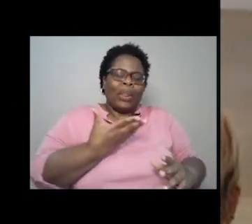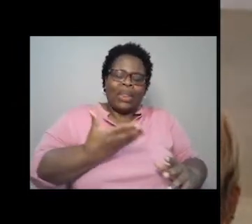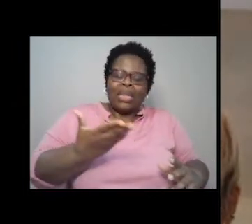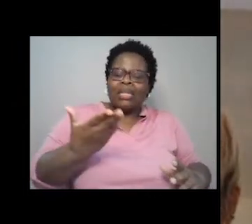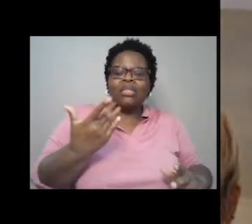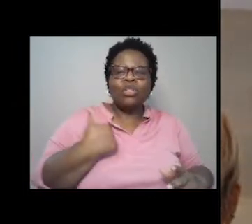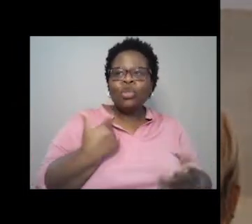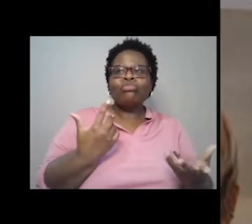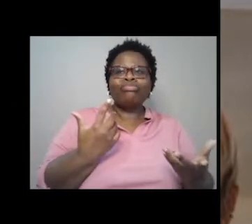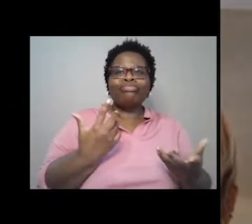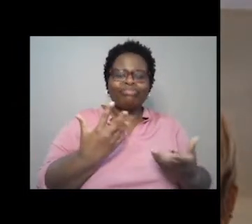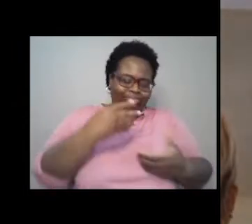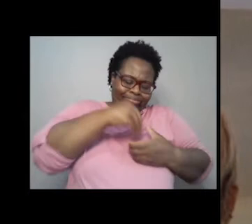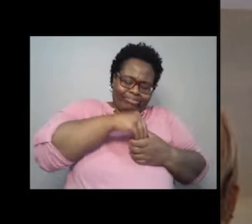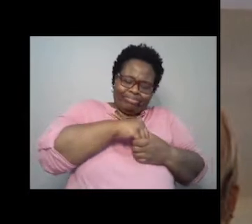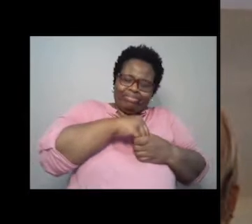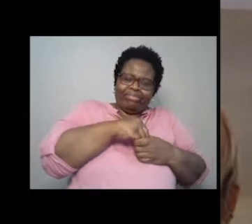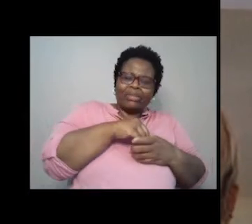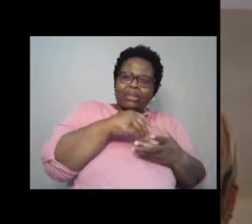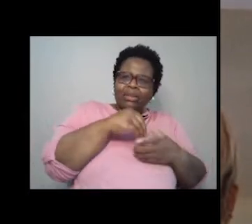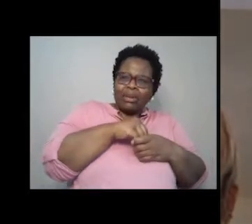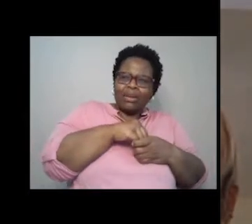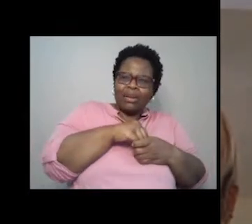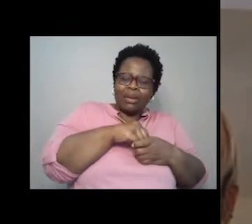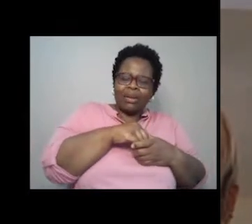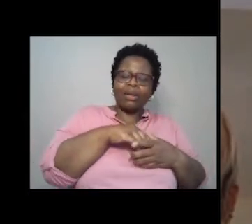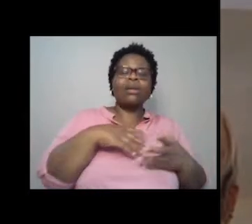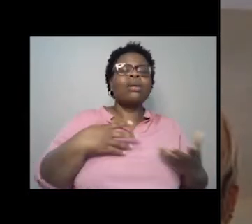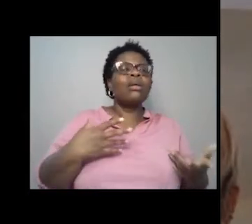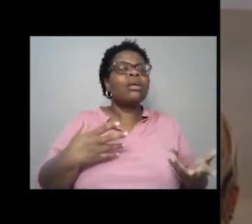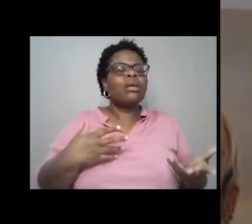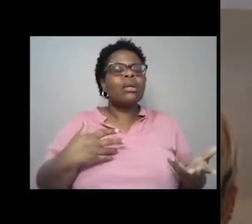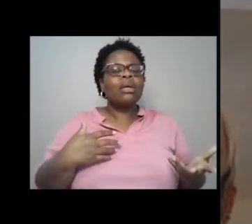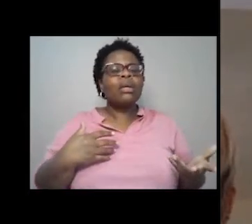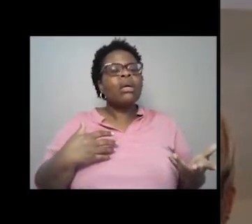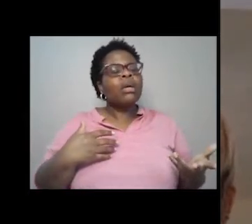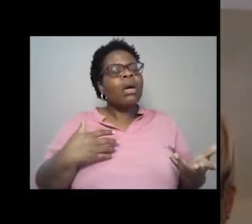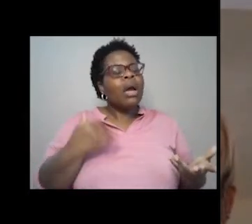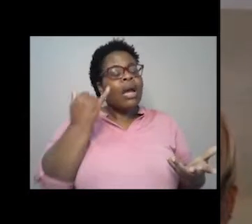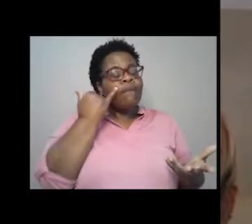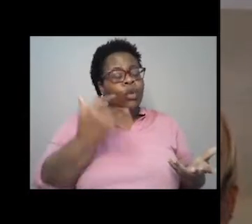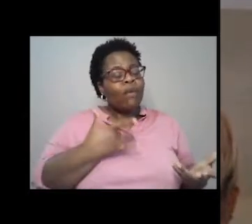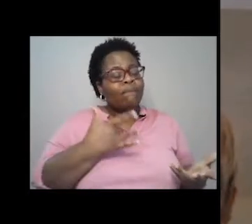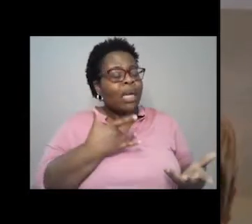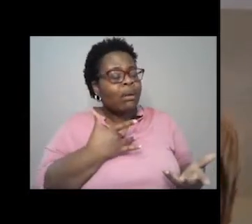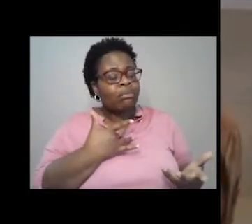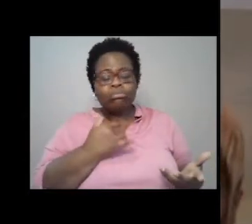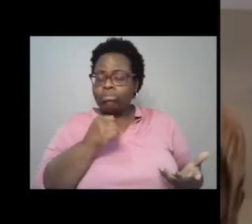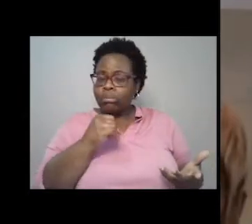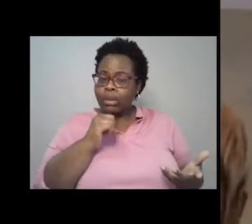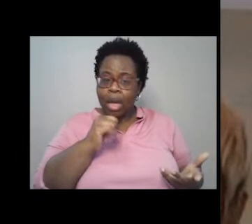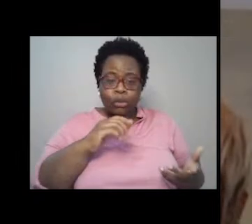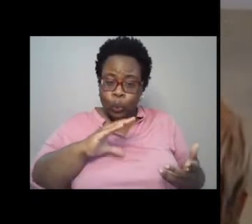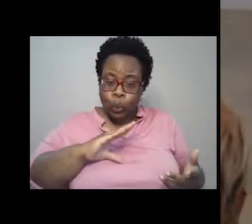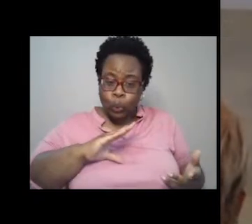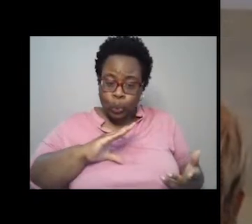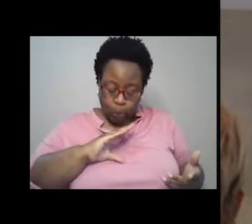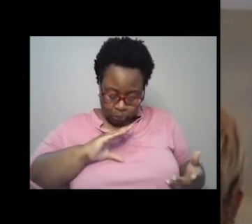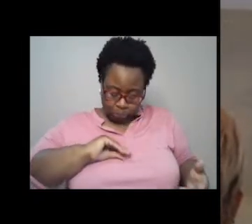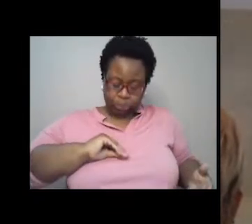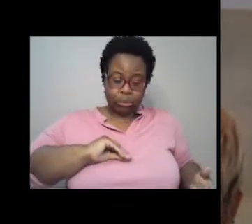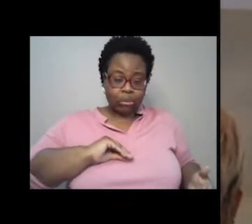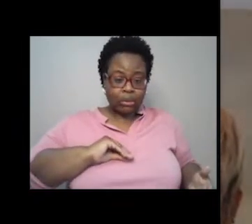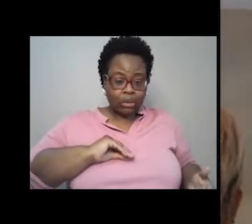we all of a sudden start to feel insecure or start to feel like, who am I? Those were probably compounding issues that were